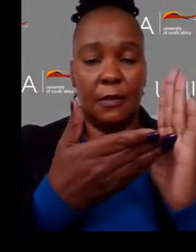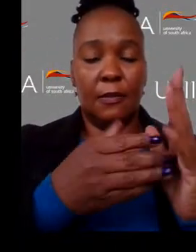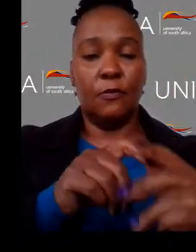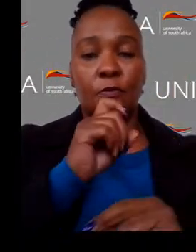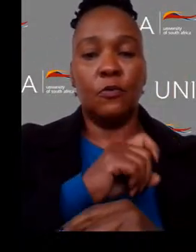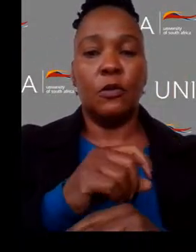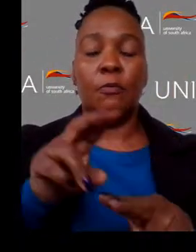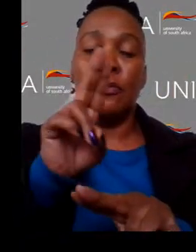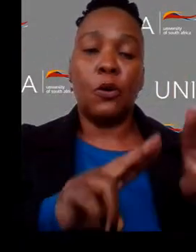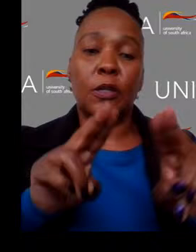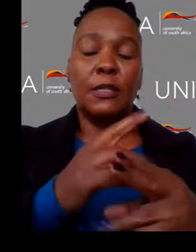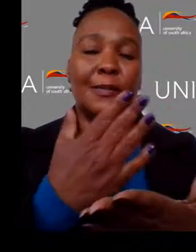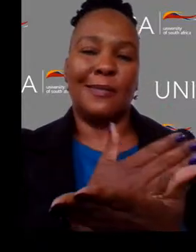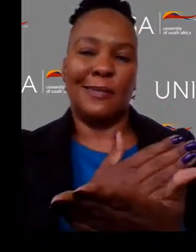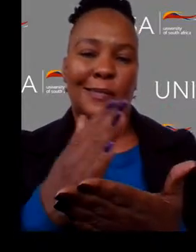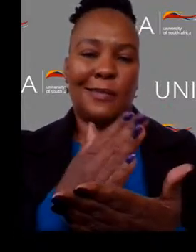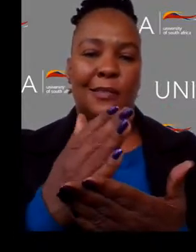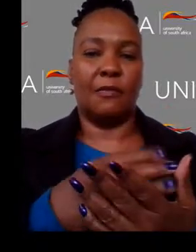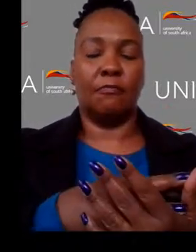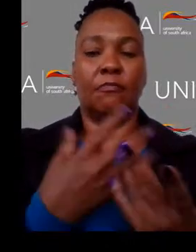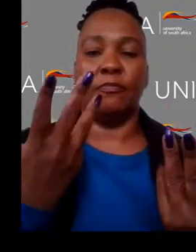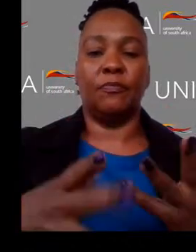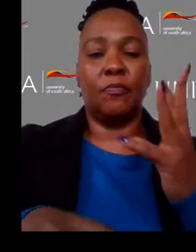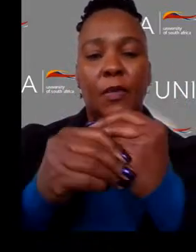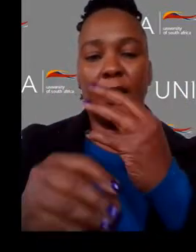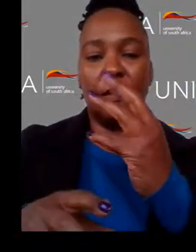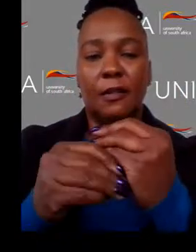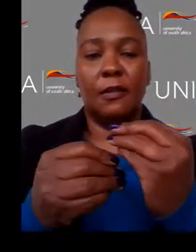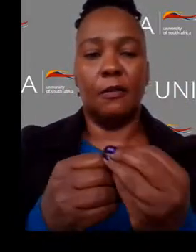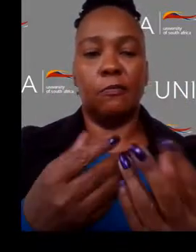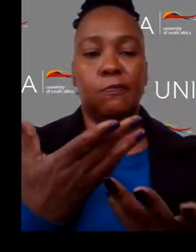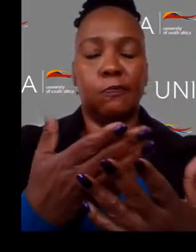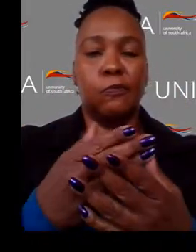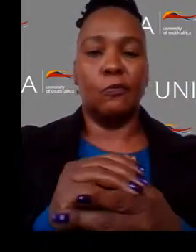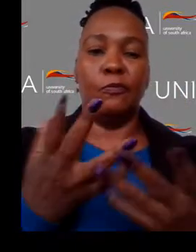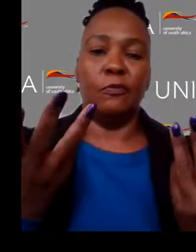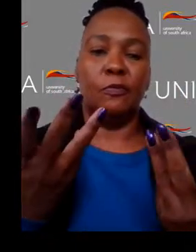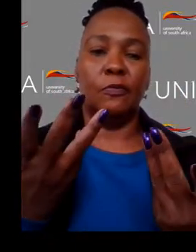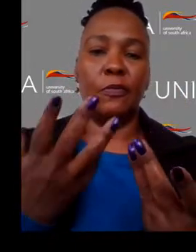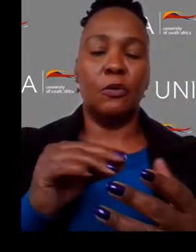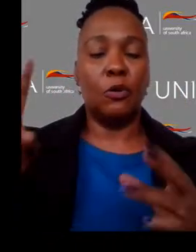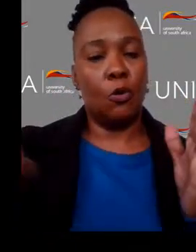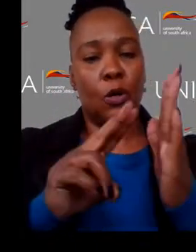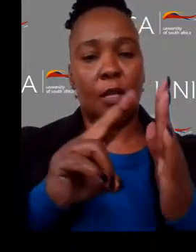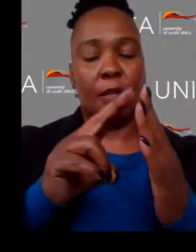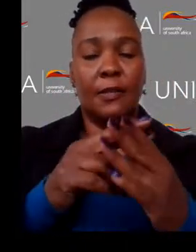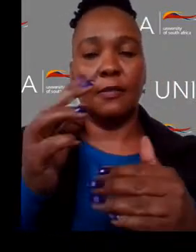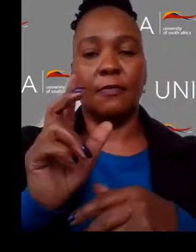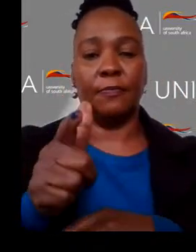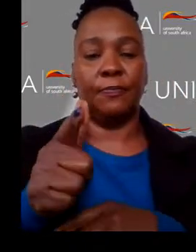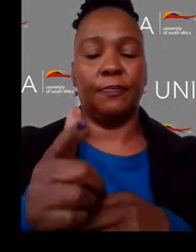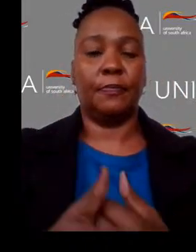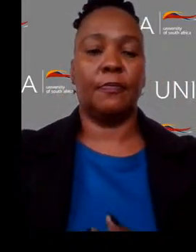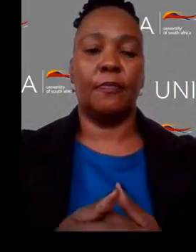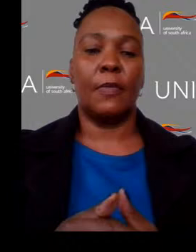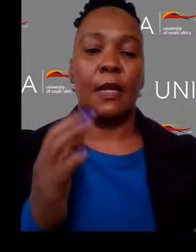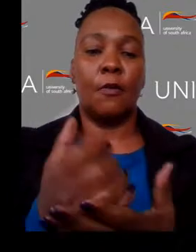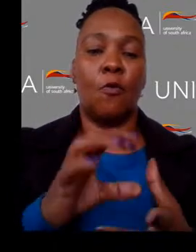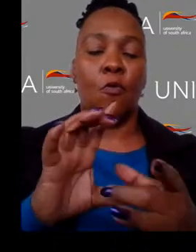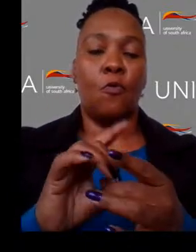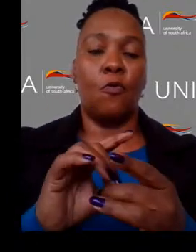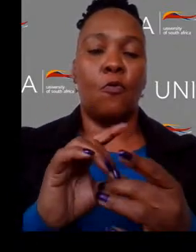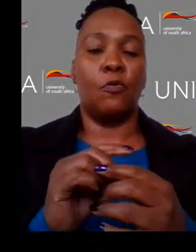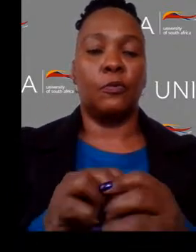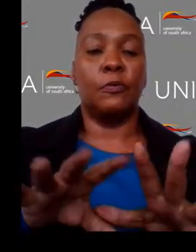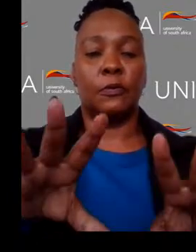and some additional measures that is put into it. But we will have a look at that as well. The take-home exams, think